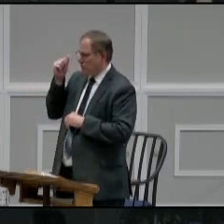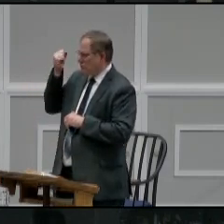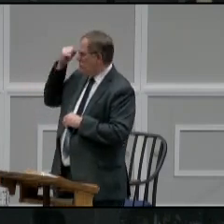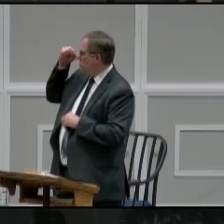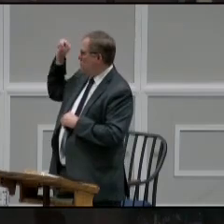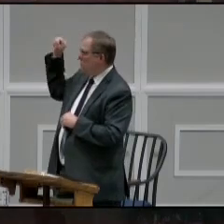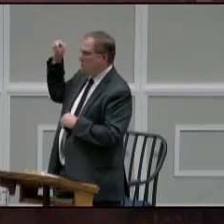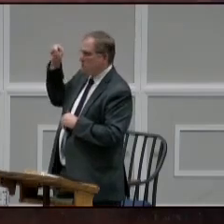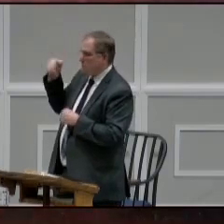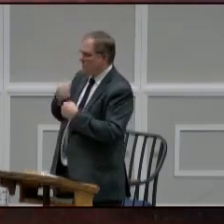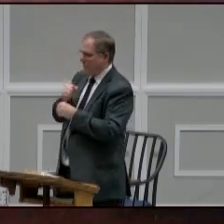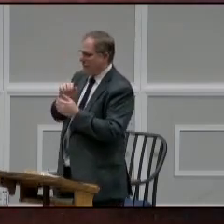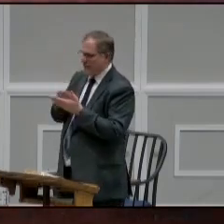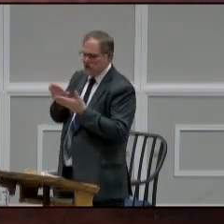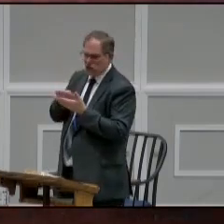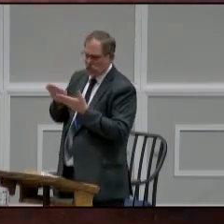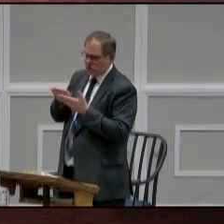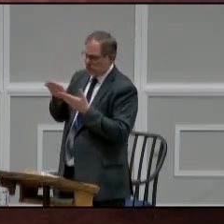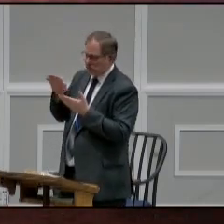Oh boy.